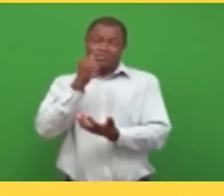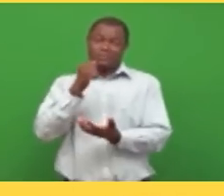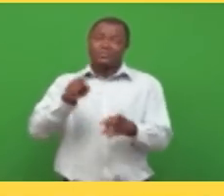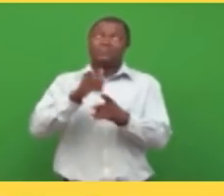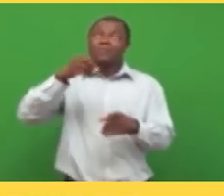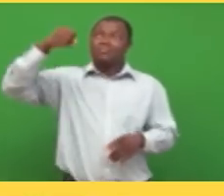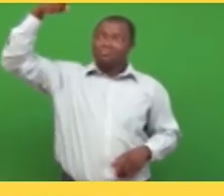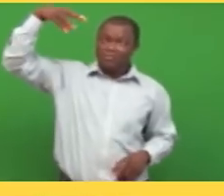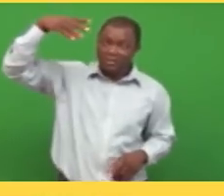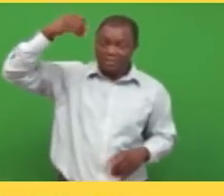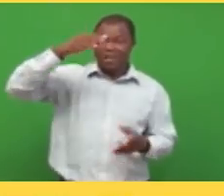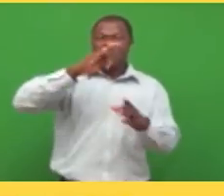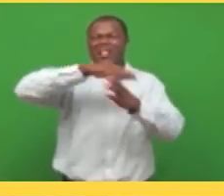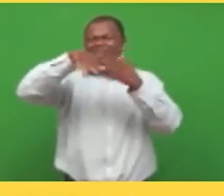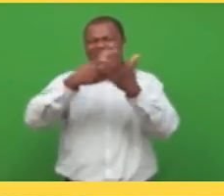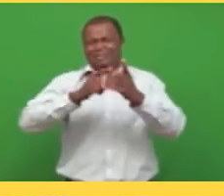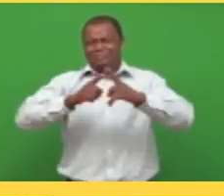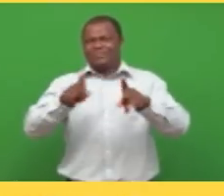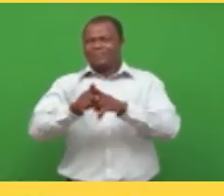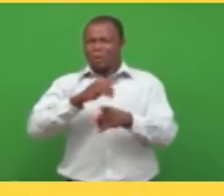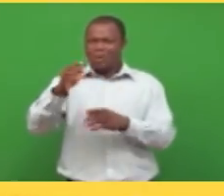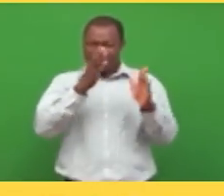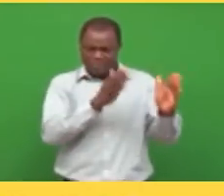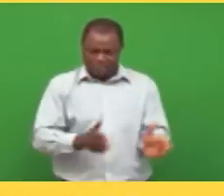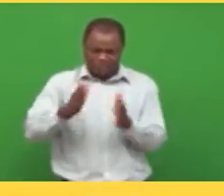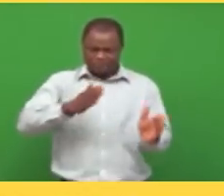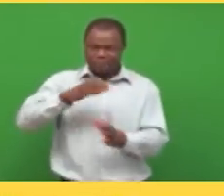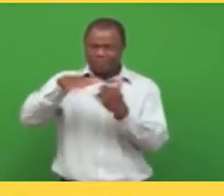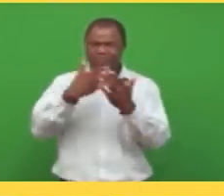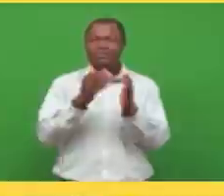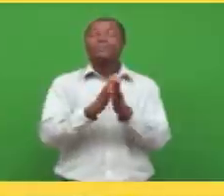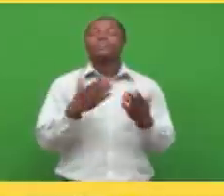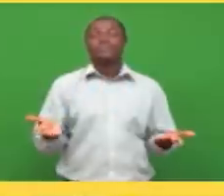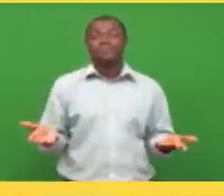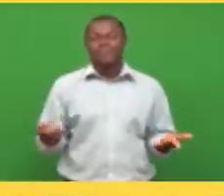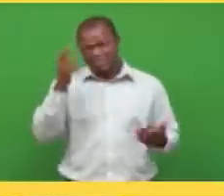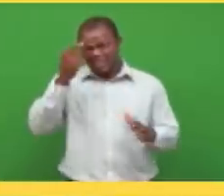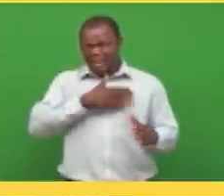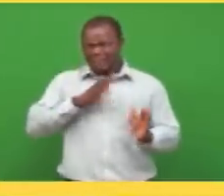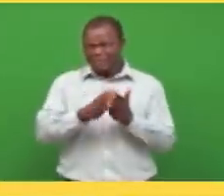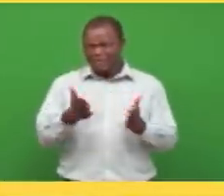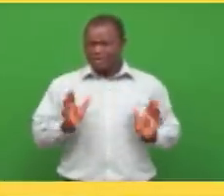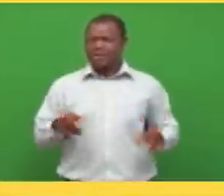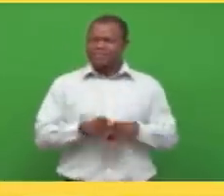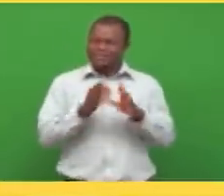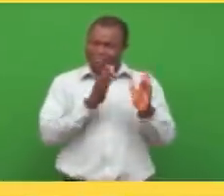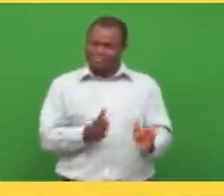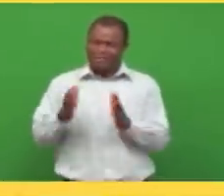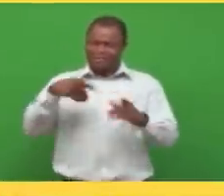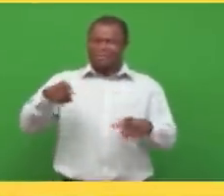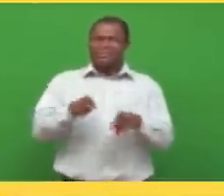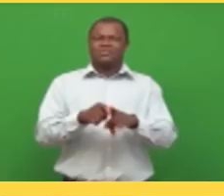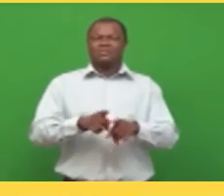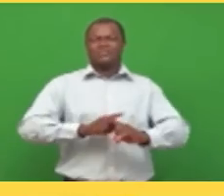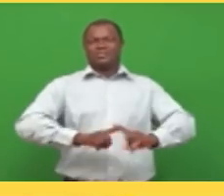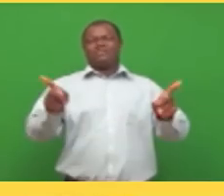Magets, Kunimarizakat. She know, whenever I was down here, Zopulana, I was good at Panarudo. I see planning it out much. Sano Sierra